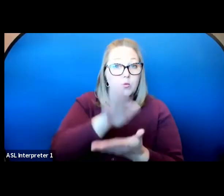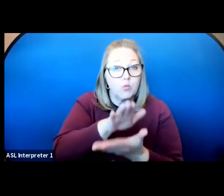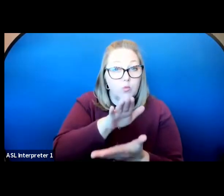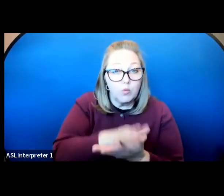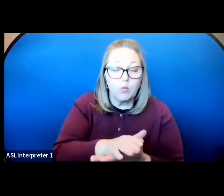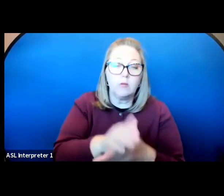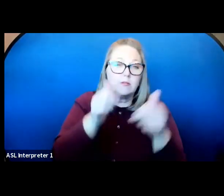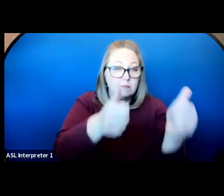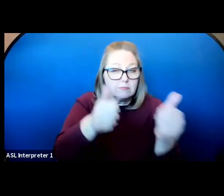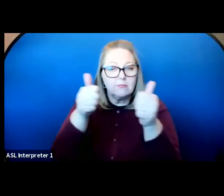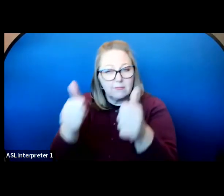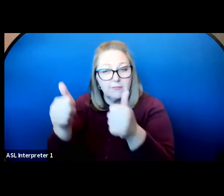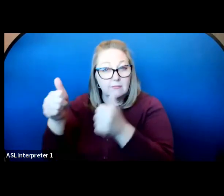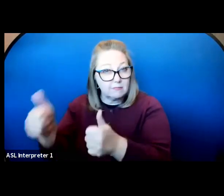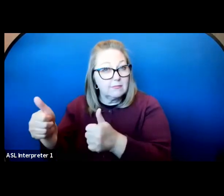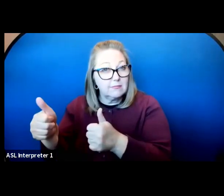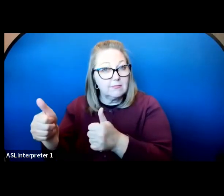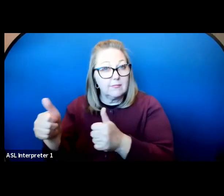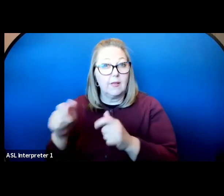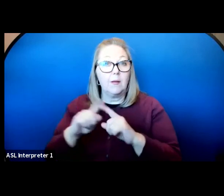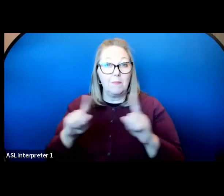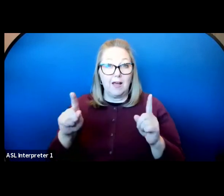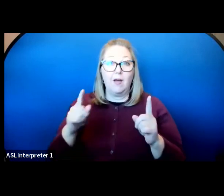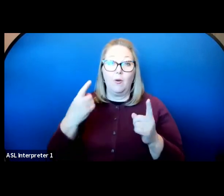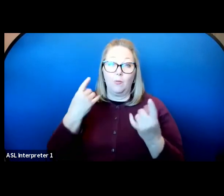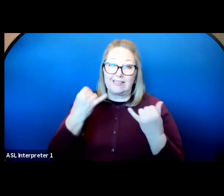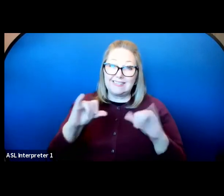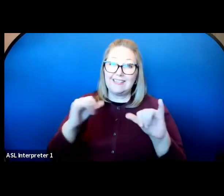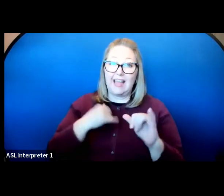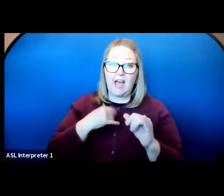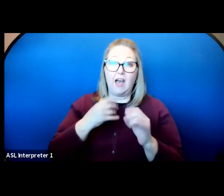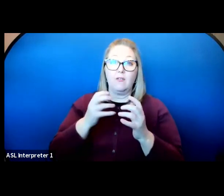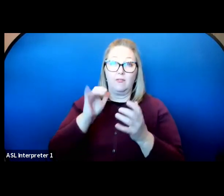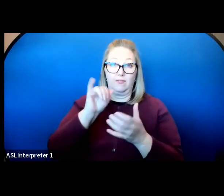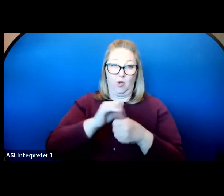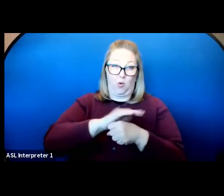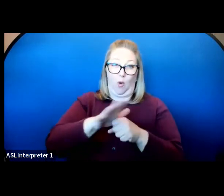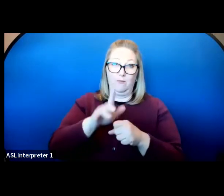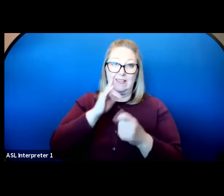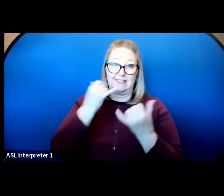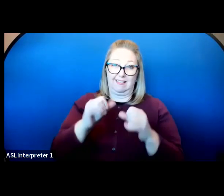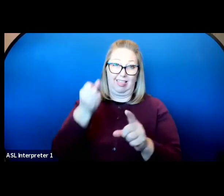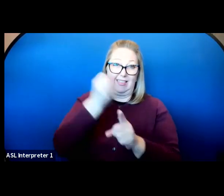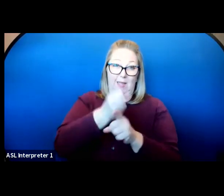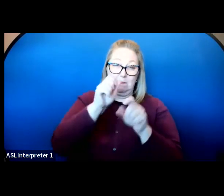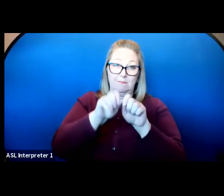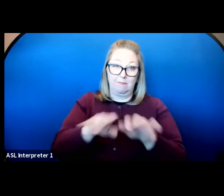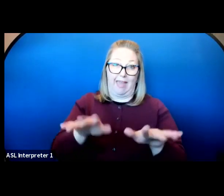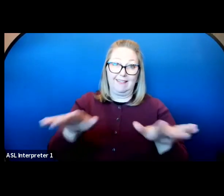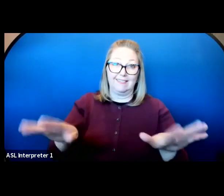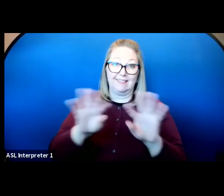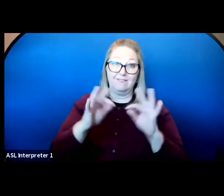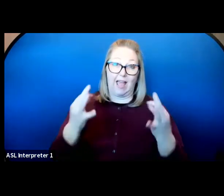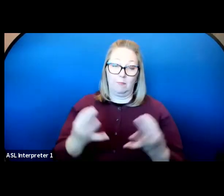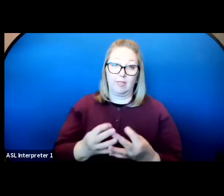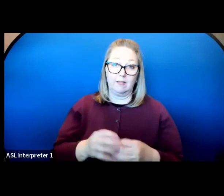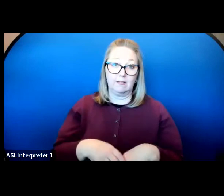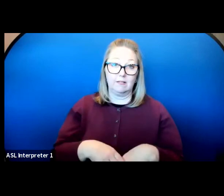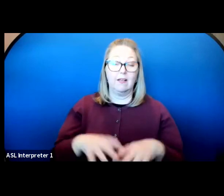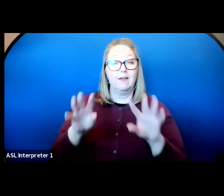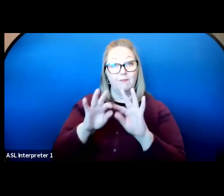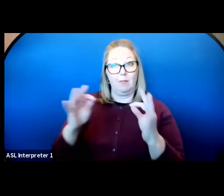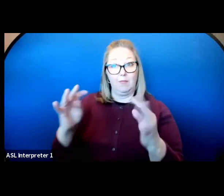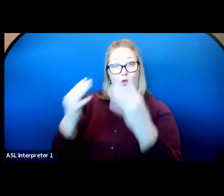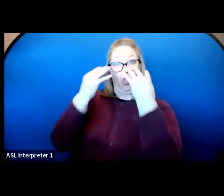pandemic, they'll linger beyond the transition to this new normal. Nevada families are looking for us to help them get back on their